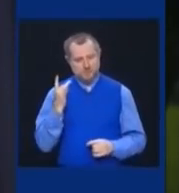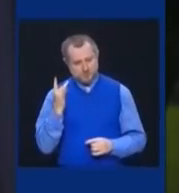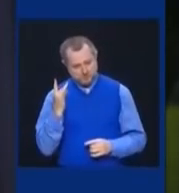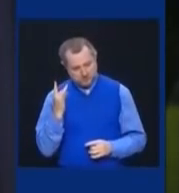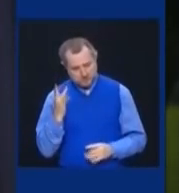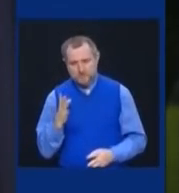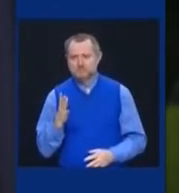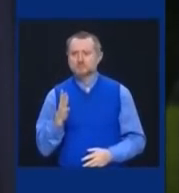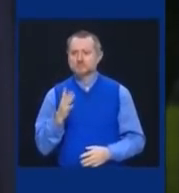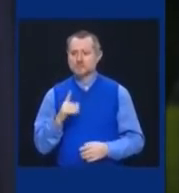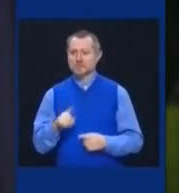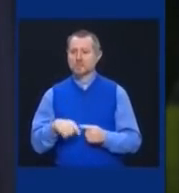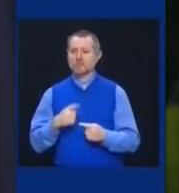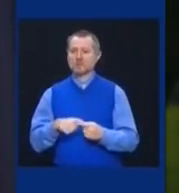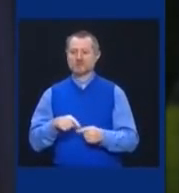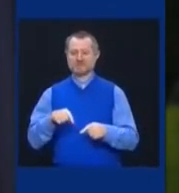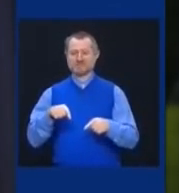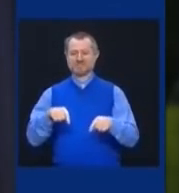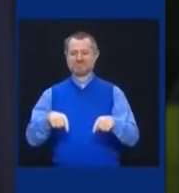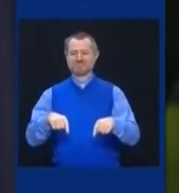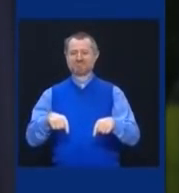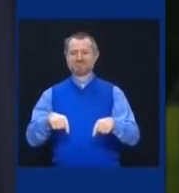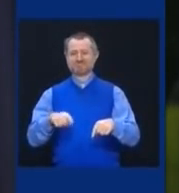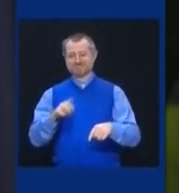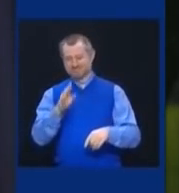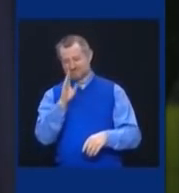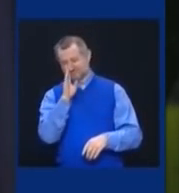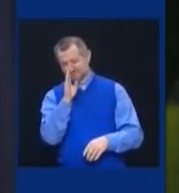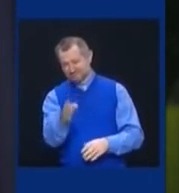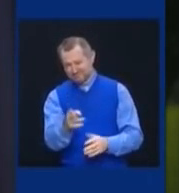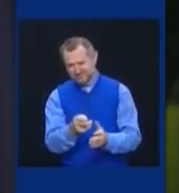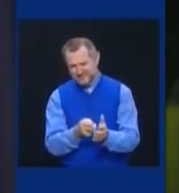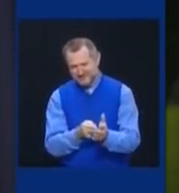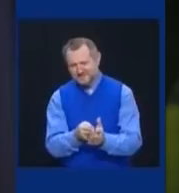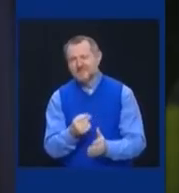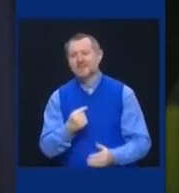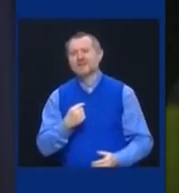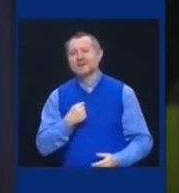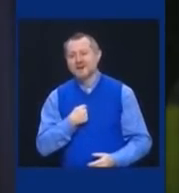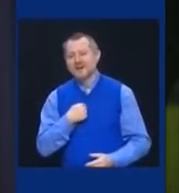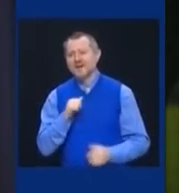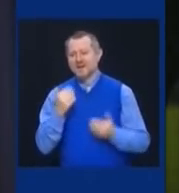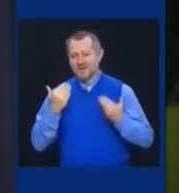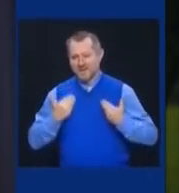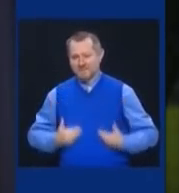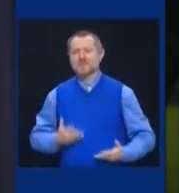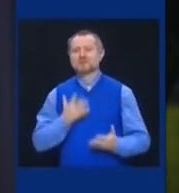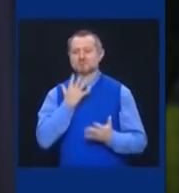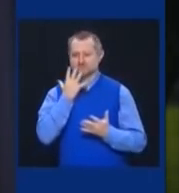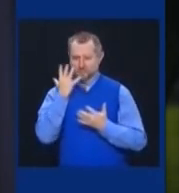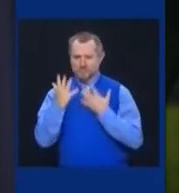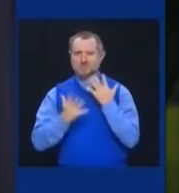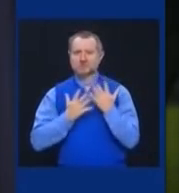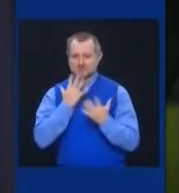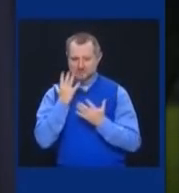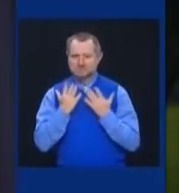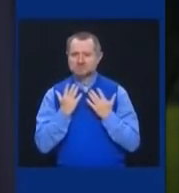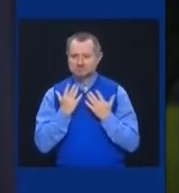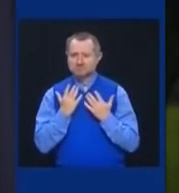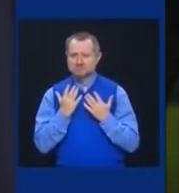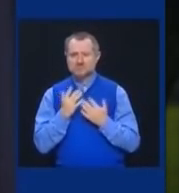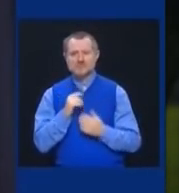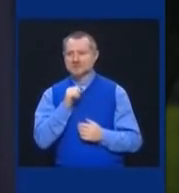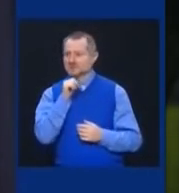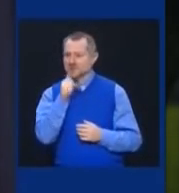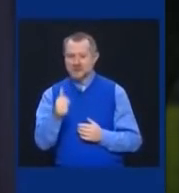No. And frankly, I am embarrassed. You should be embarrassed by it. For a lot of things. And that's not easy